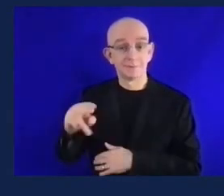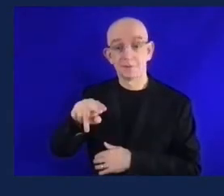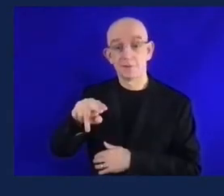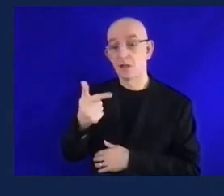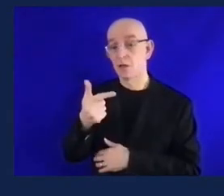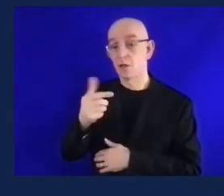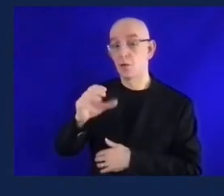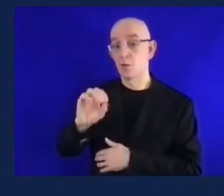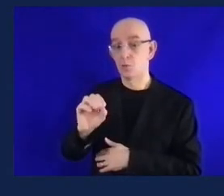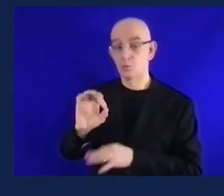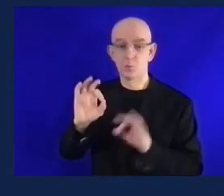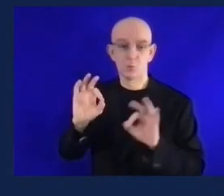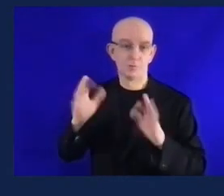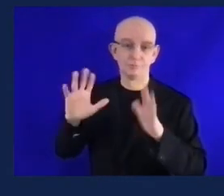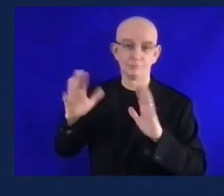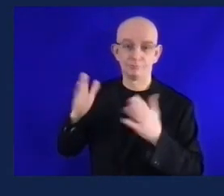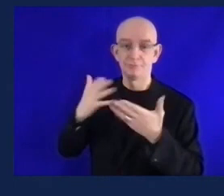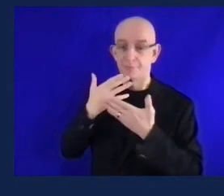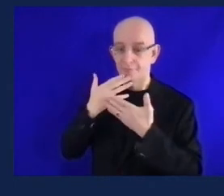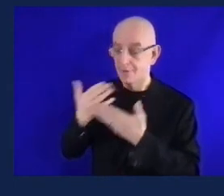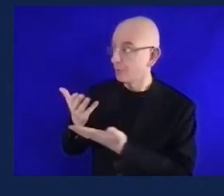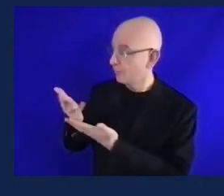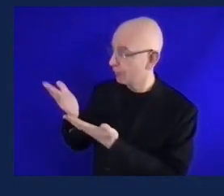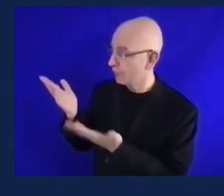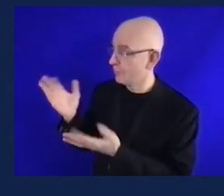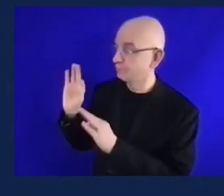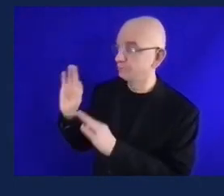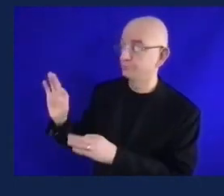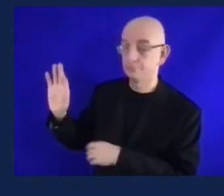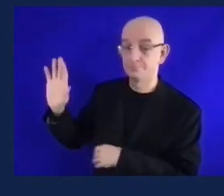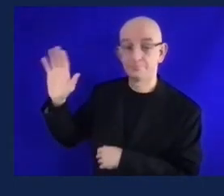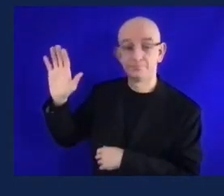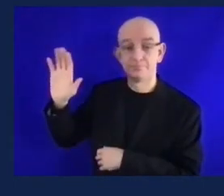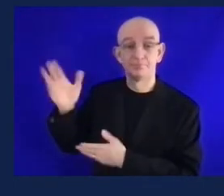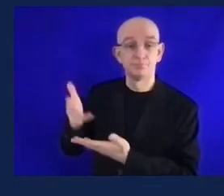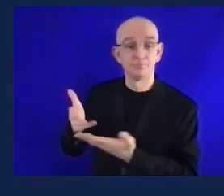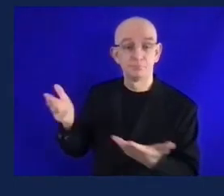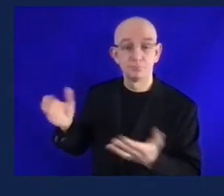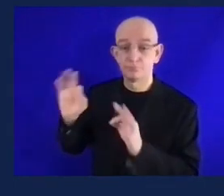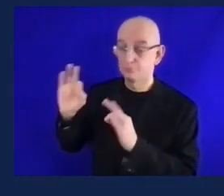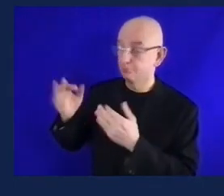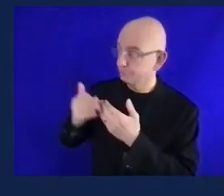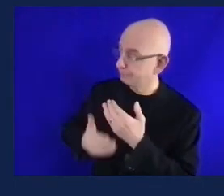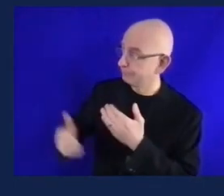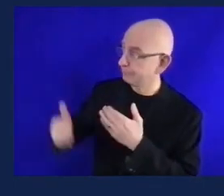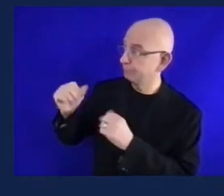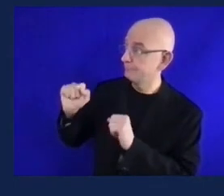thank you, V, thank you, Baz. Take care, everyone. Thank you. Thank you.